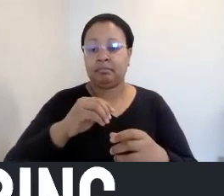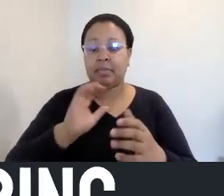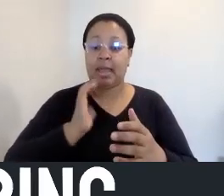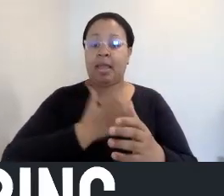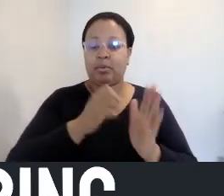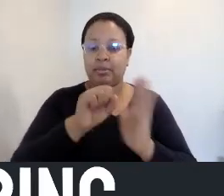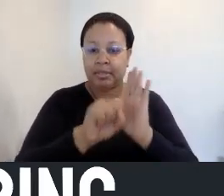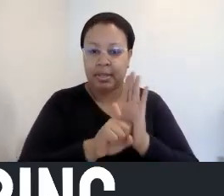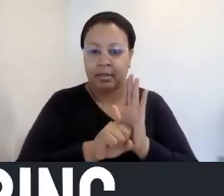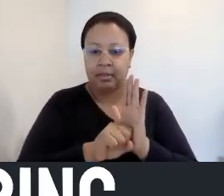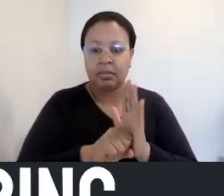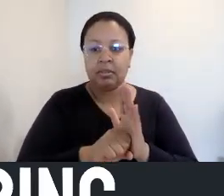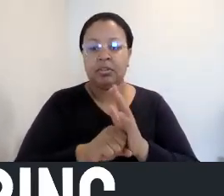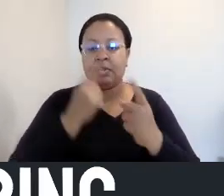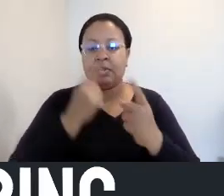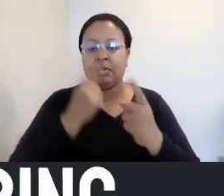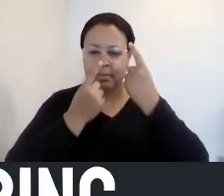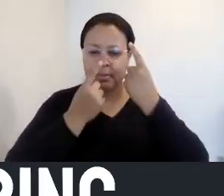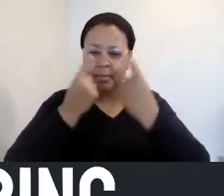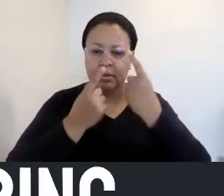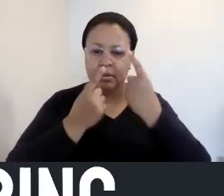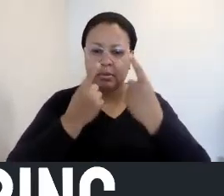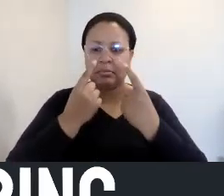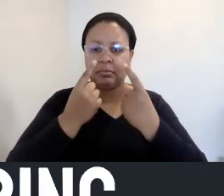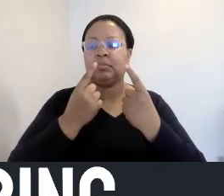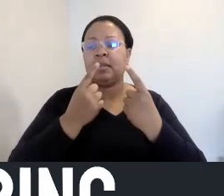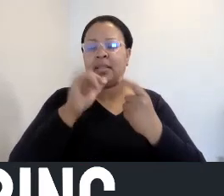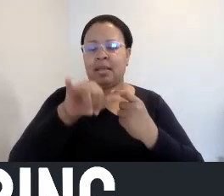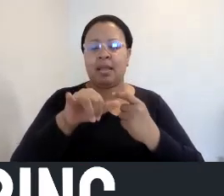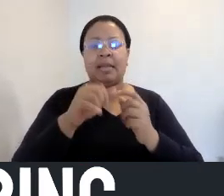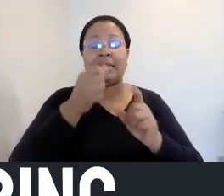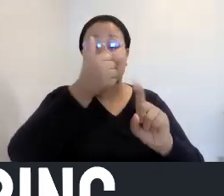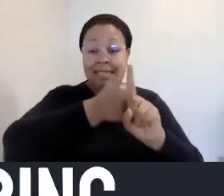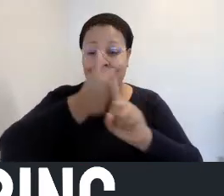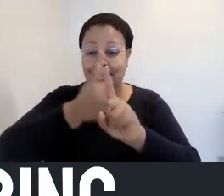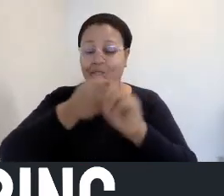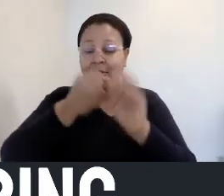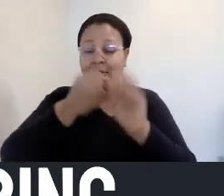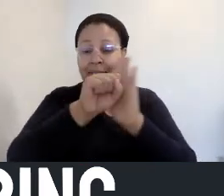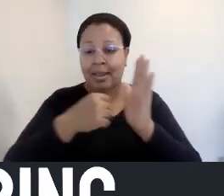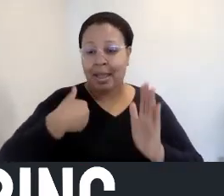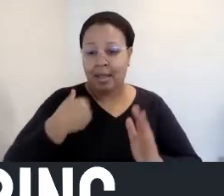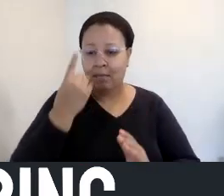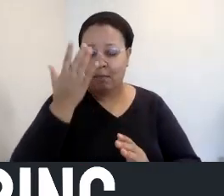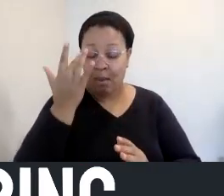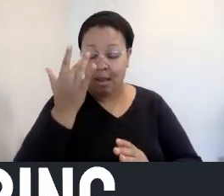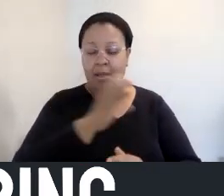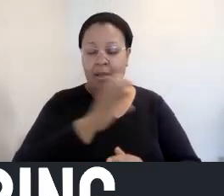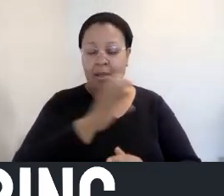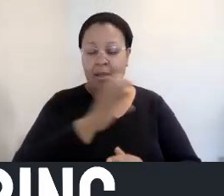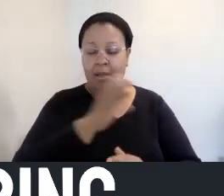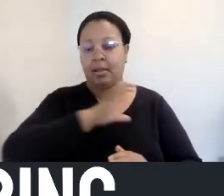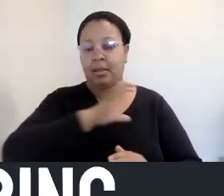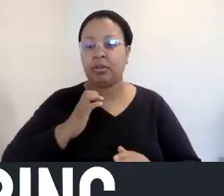P&As, each state and territory has one mandated by Congress. And what